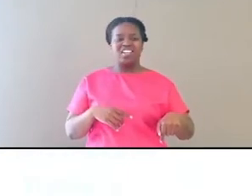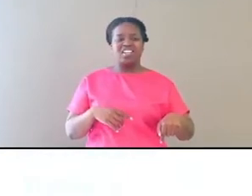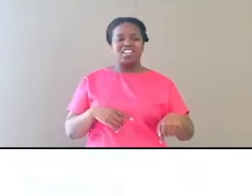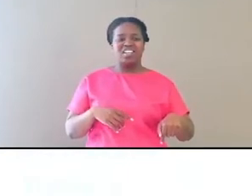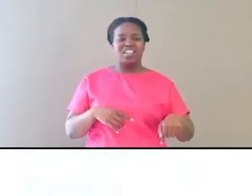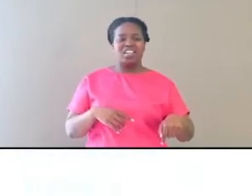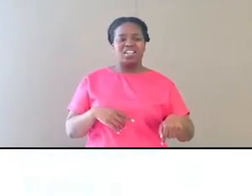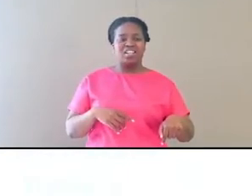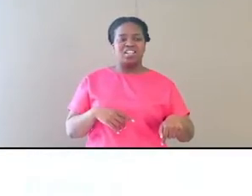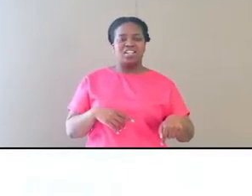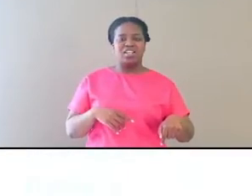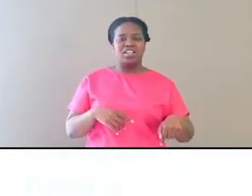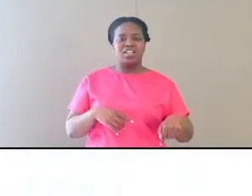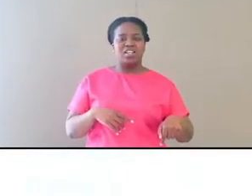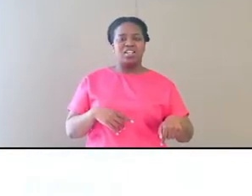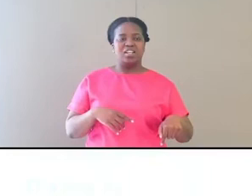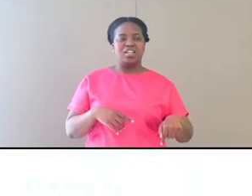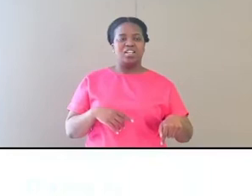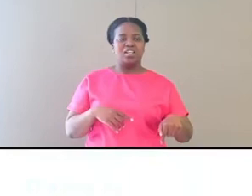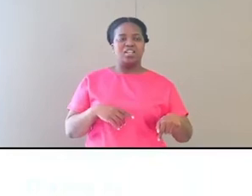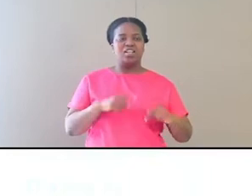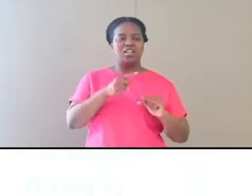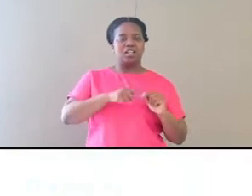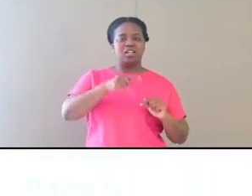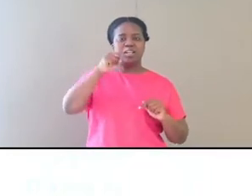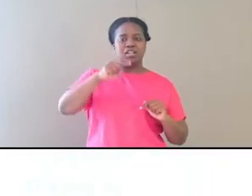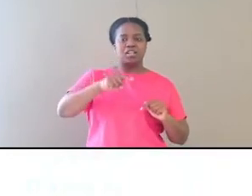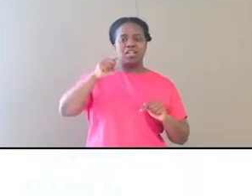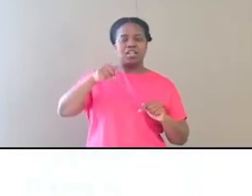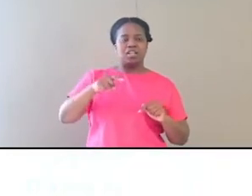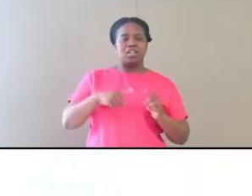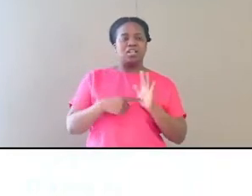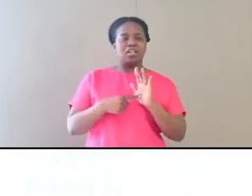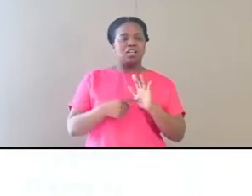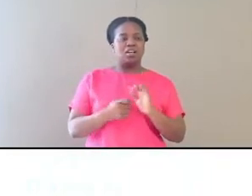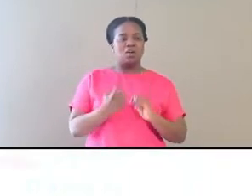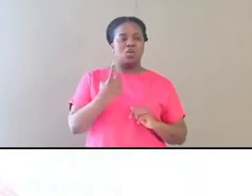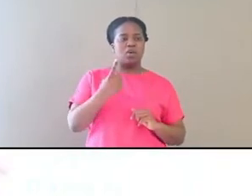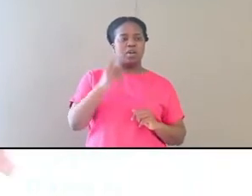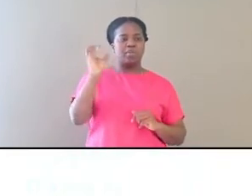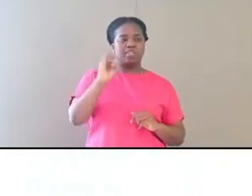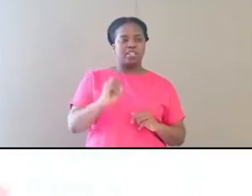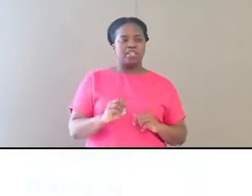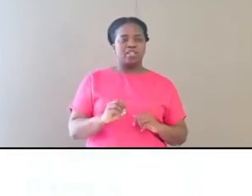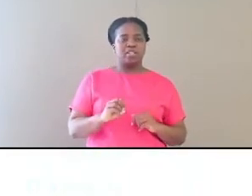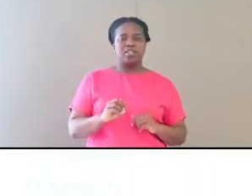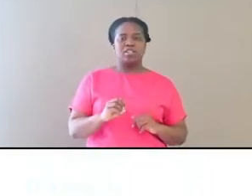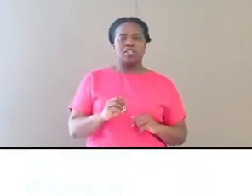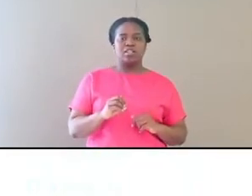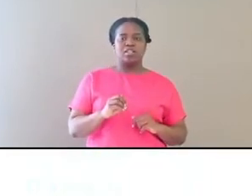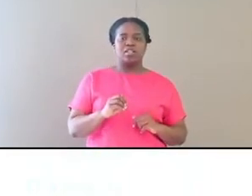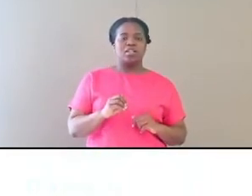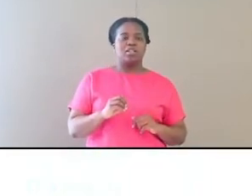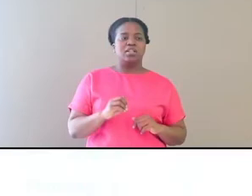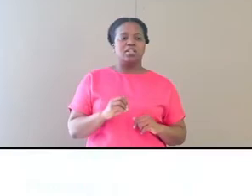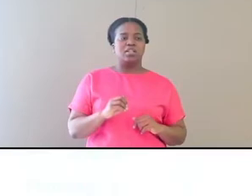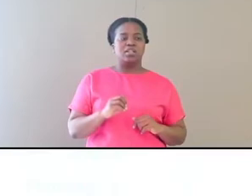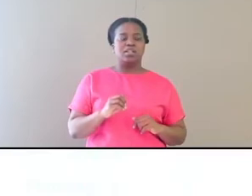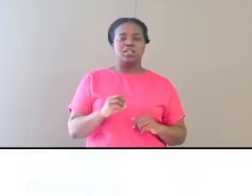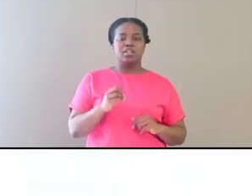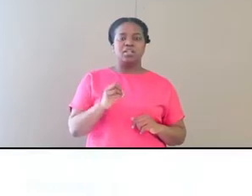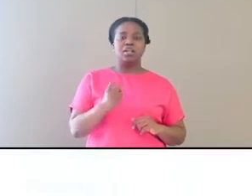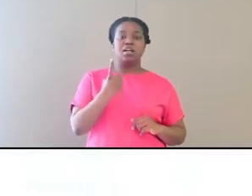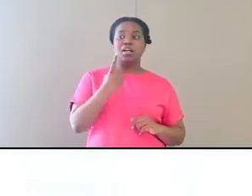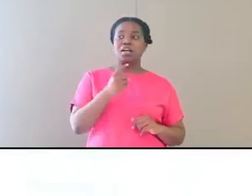of the, of the CSG beneficiaries. I you can see the uptake, it's less than 1% of all child support grants go to caregivers who are under the age of